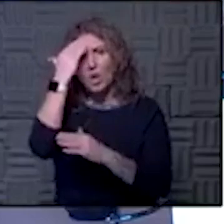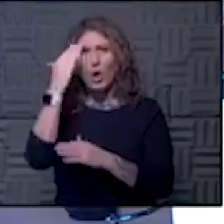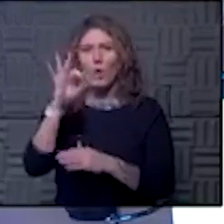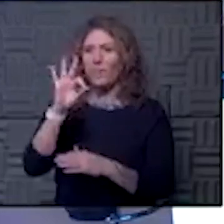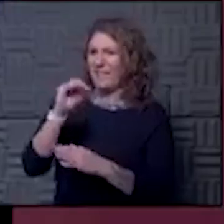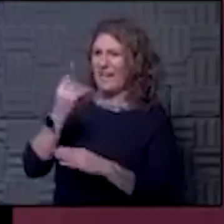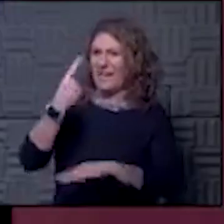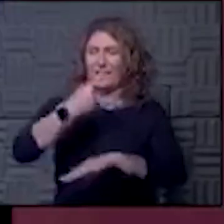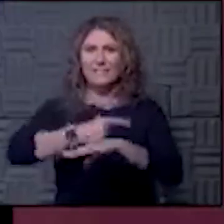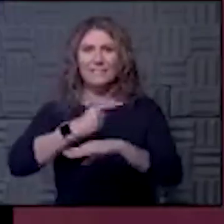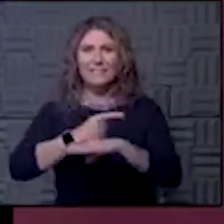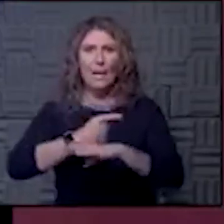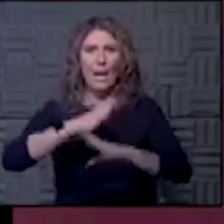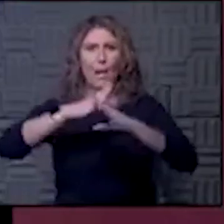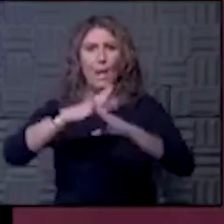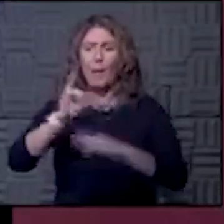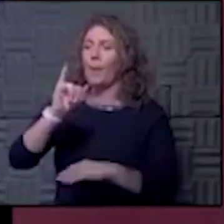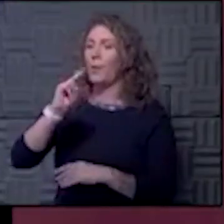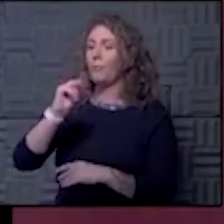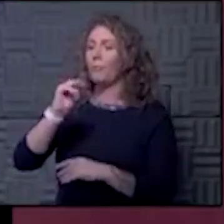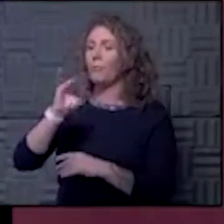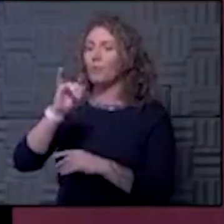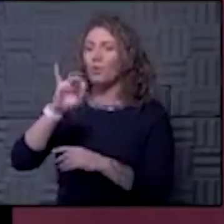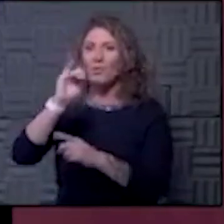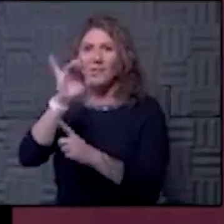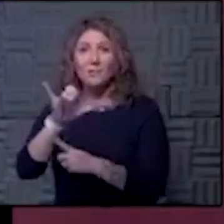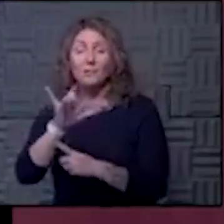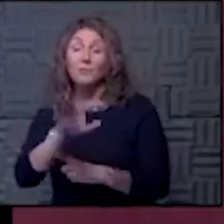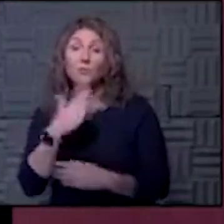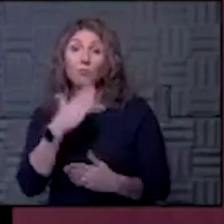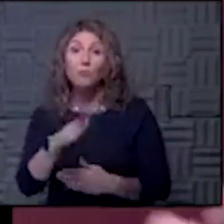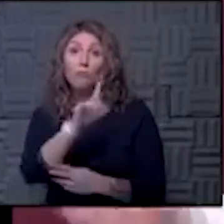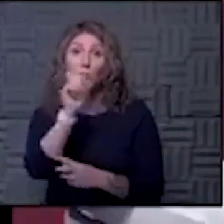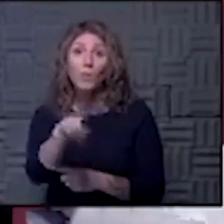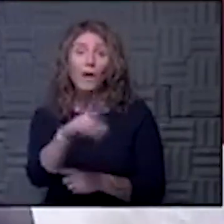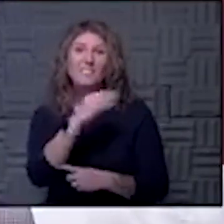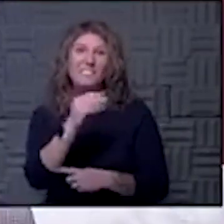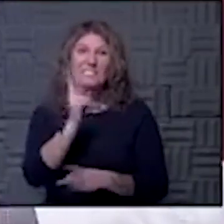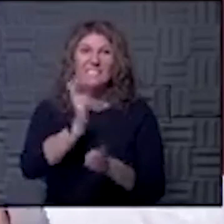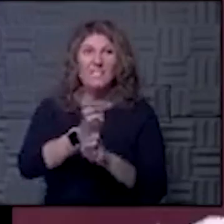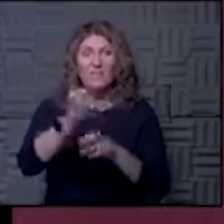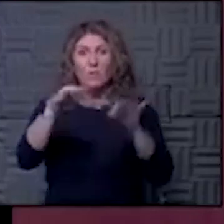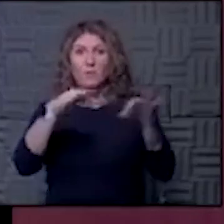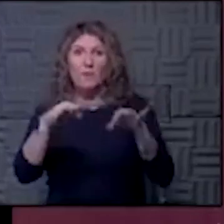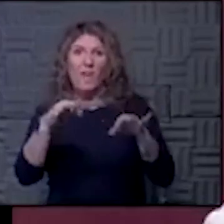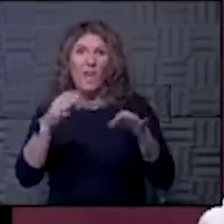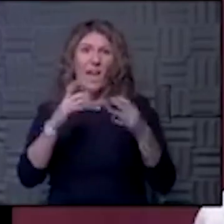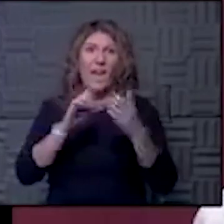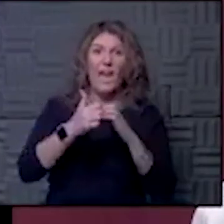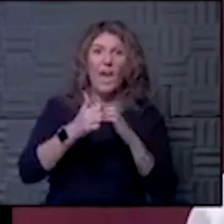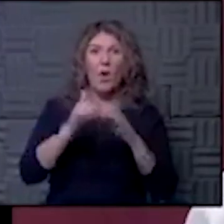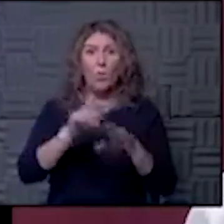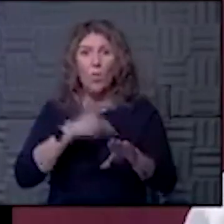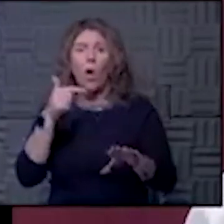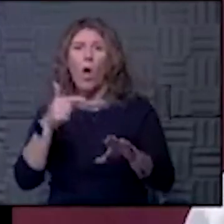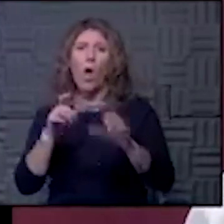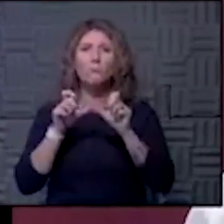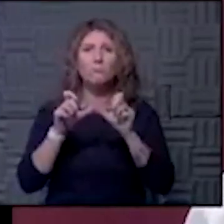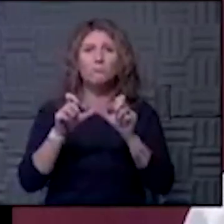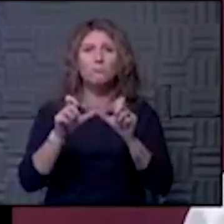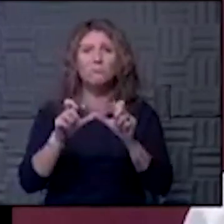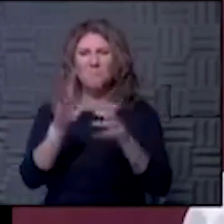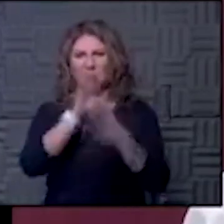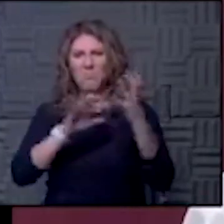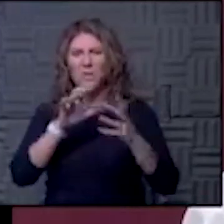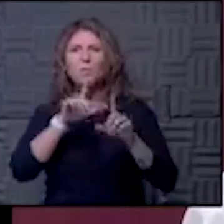The 90-day immunity, that's a good question, because it's hard to explain it, because we're not really even sure how long it lasts. There's mixed reports, because some people are